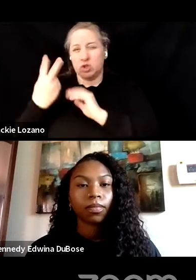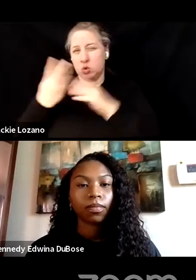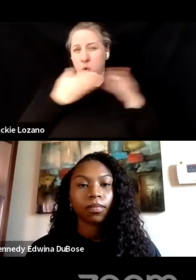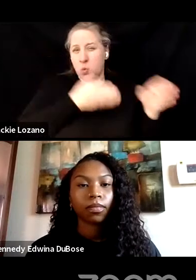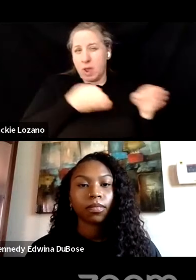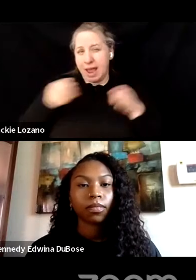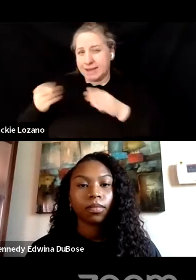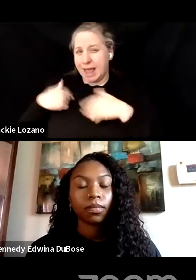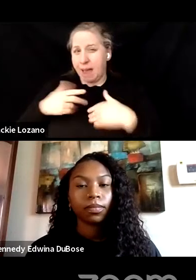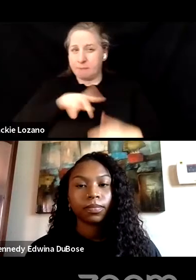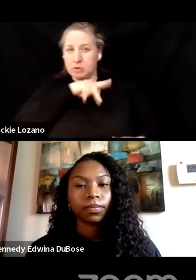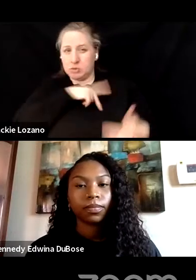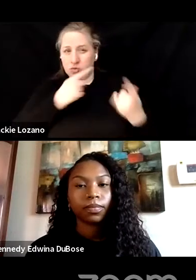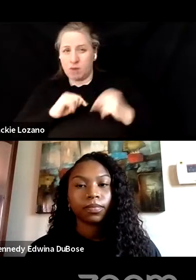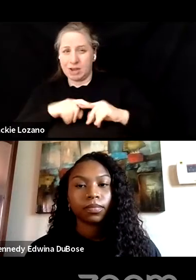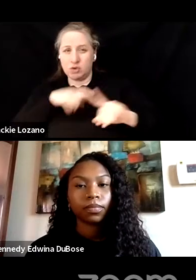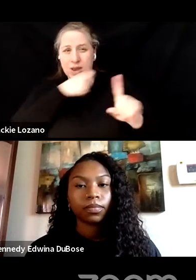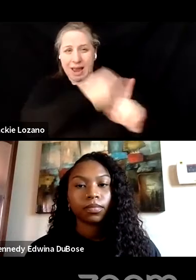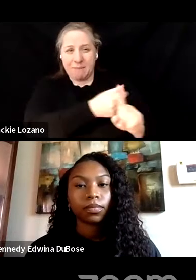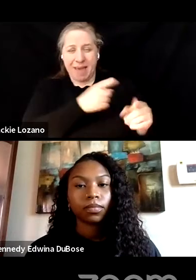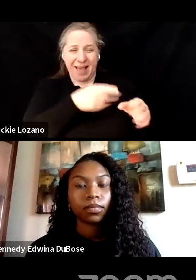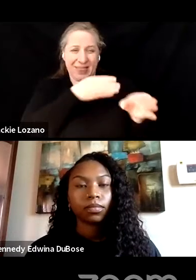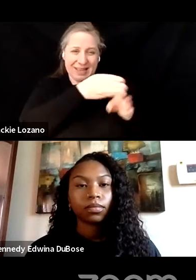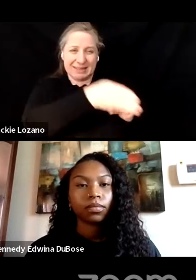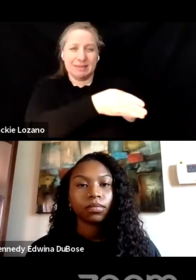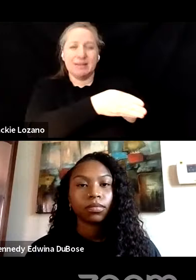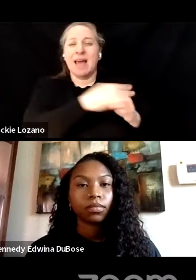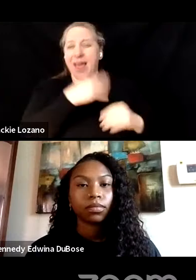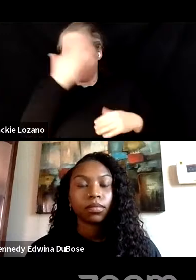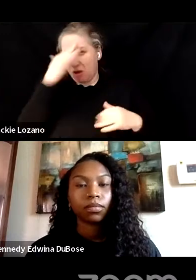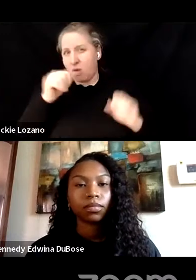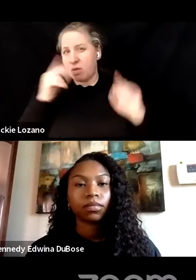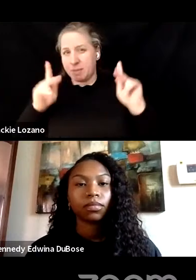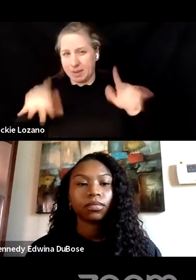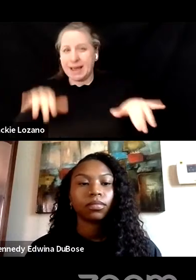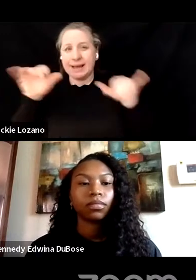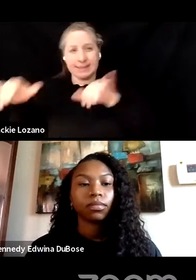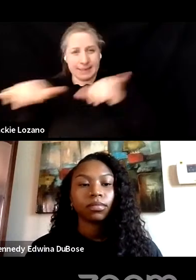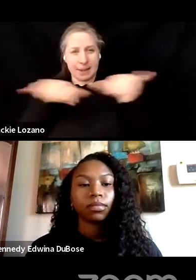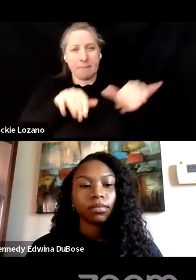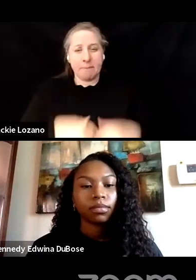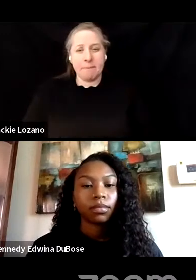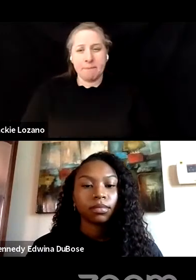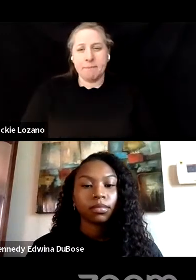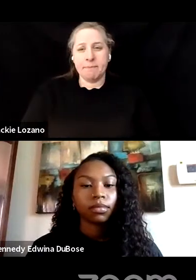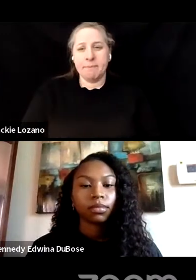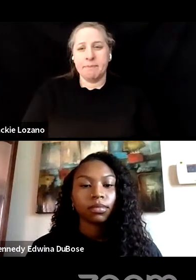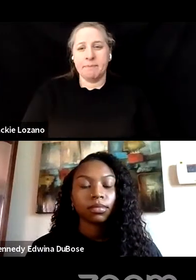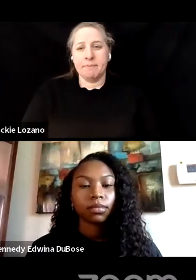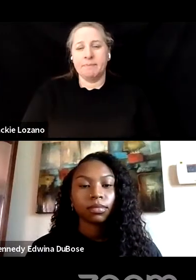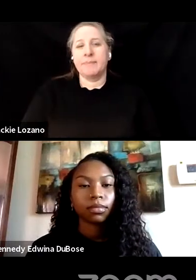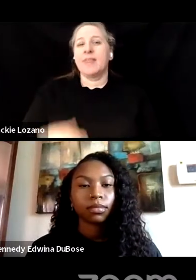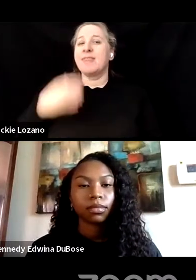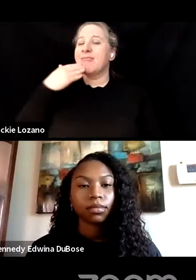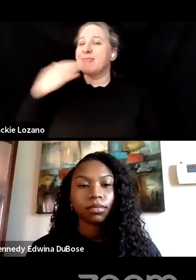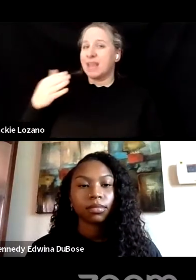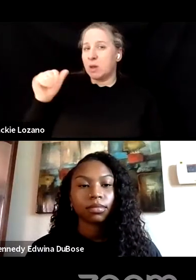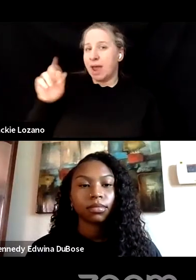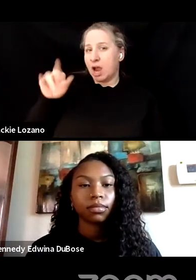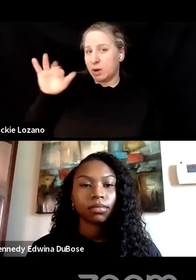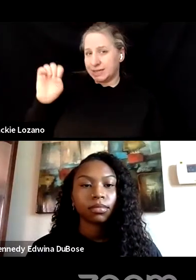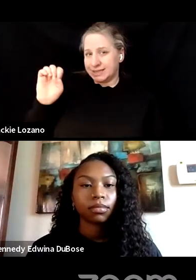personally am trying to impact this area. And I think other people can do the same. Thank you, Aris. And